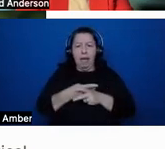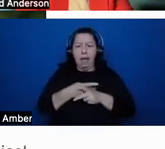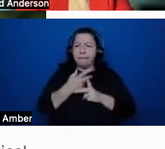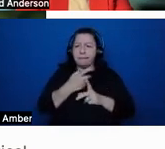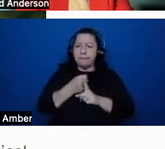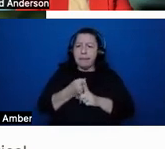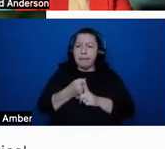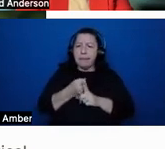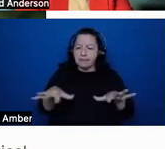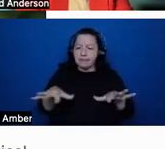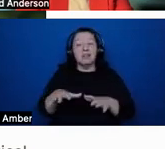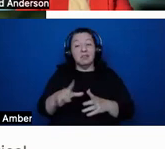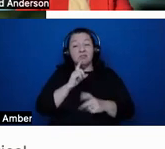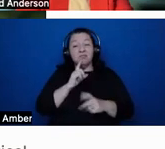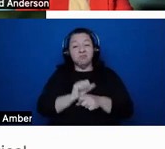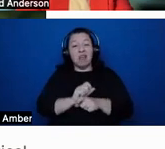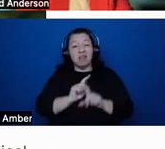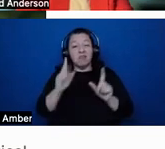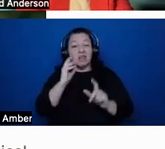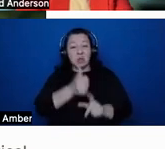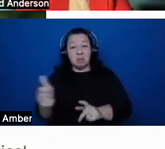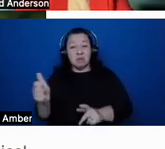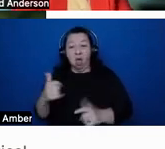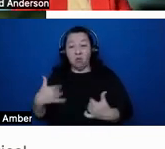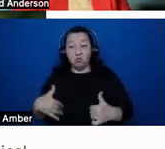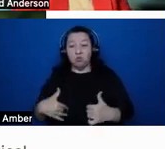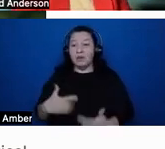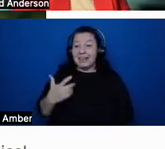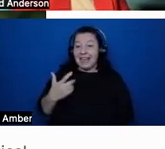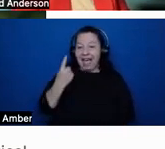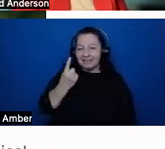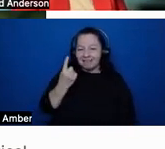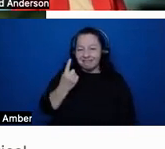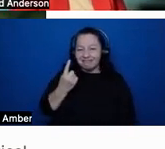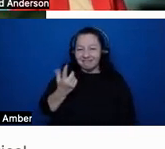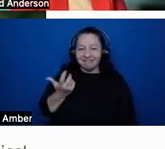And so, Ingrid, anything else pop into your head? You look like you're thinking, and I'm just like.